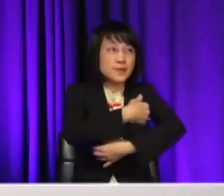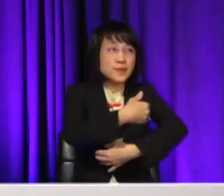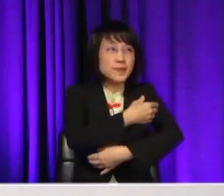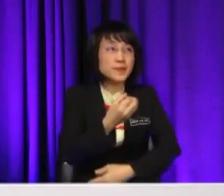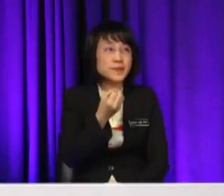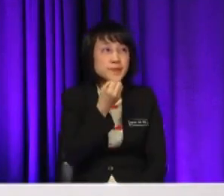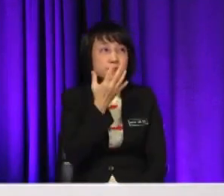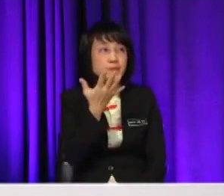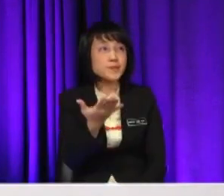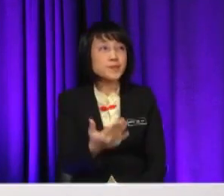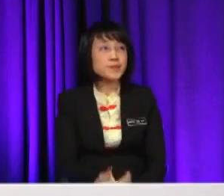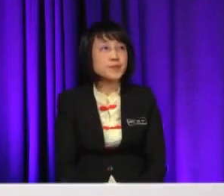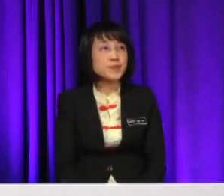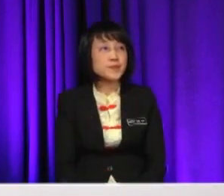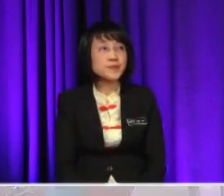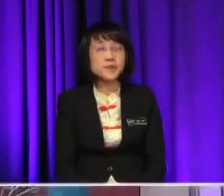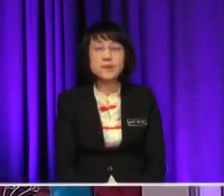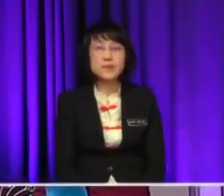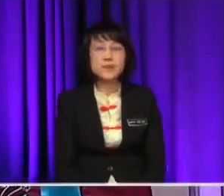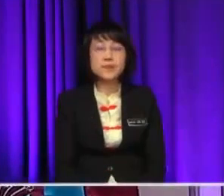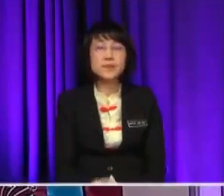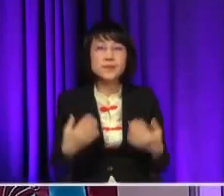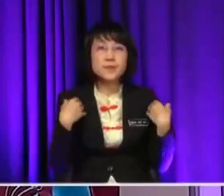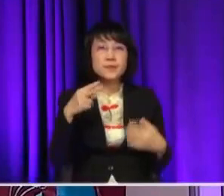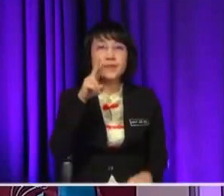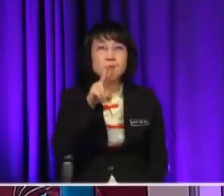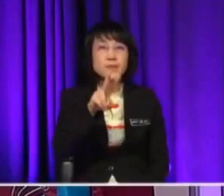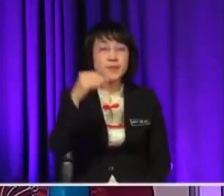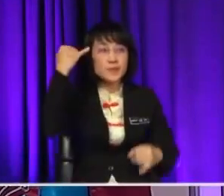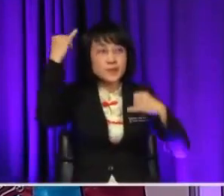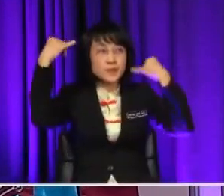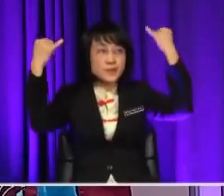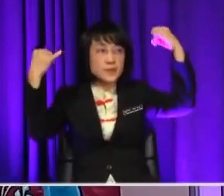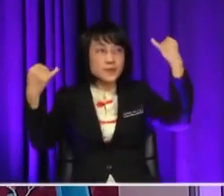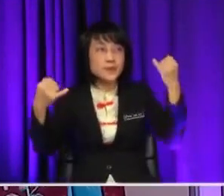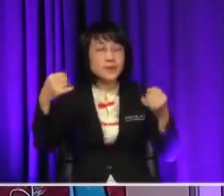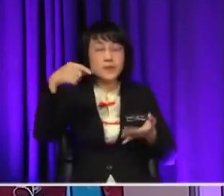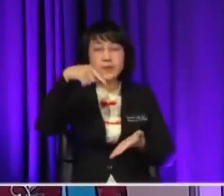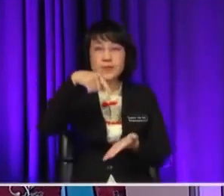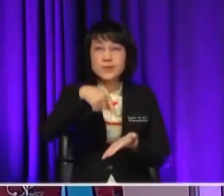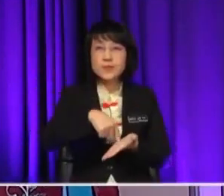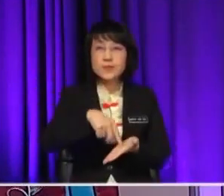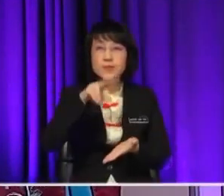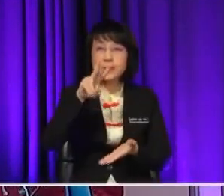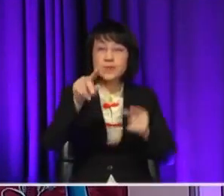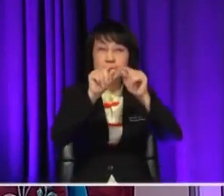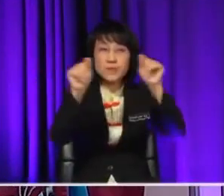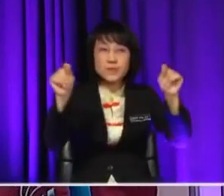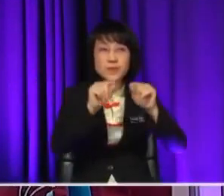are two imageries in these two lines. Yes. Who knows what's the other imagery? A show of